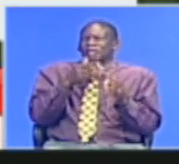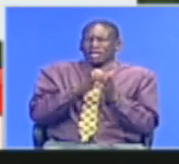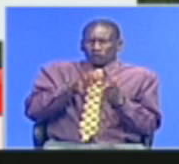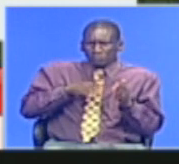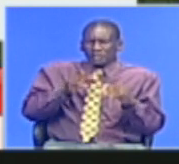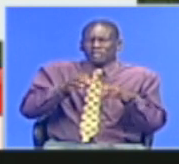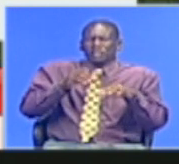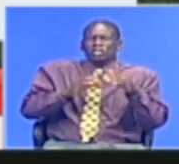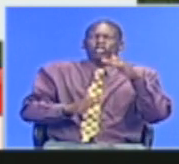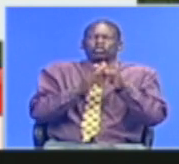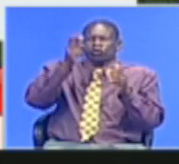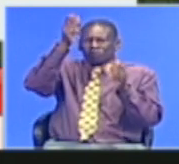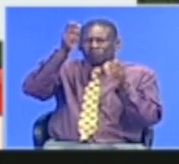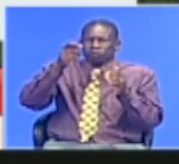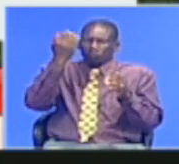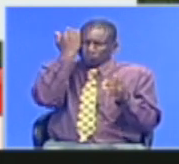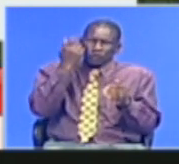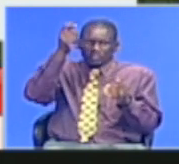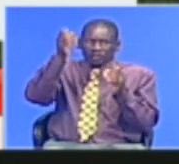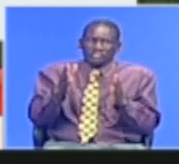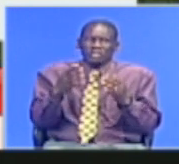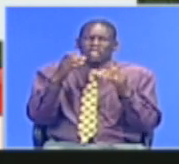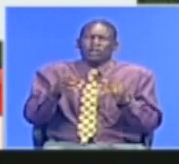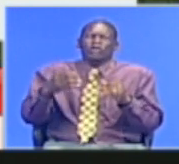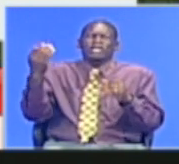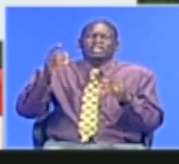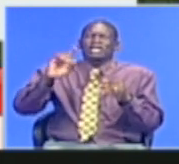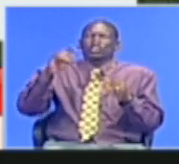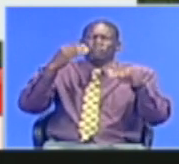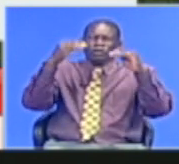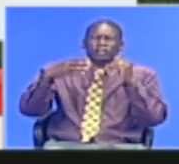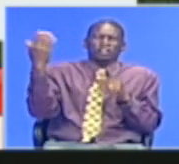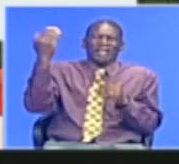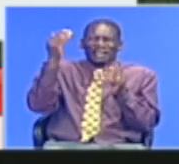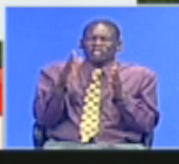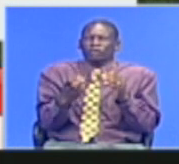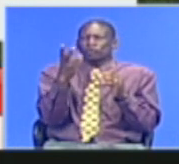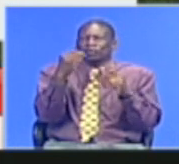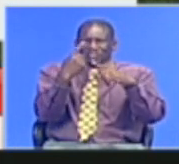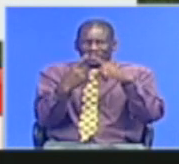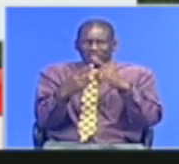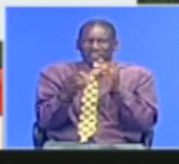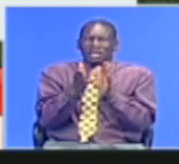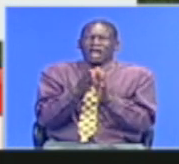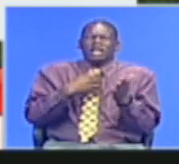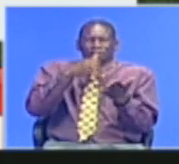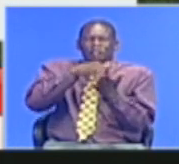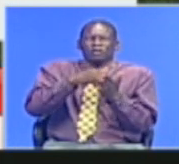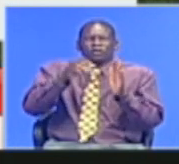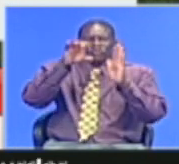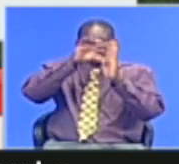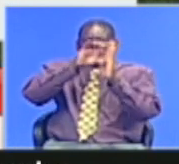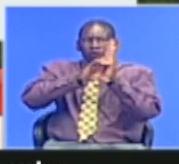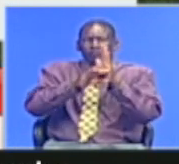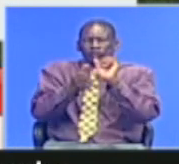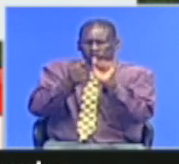He was a University of Nairobi law lecturer for 20 years and has actively been involved in the constitutional